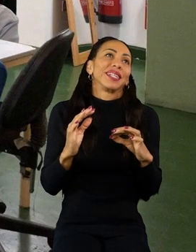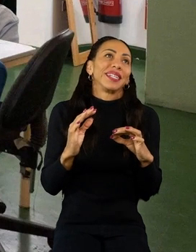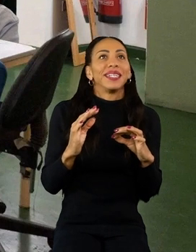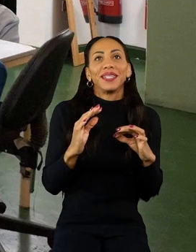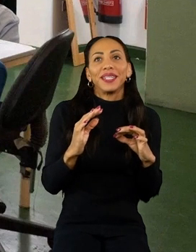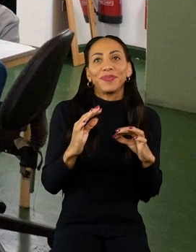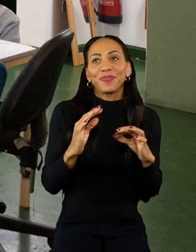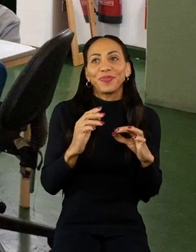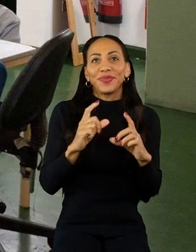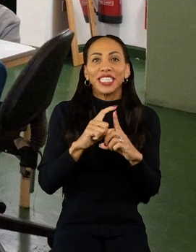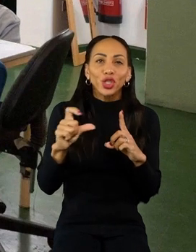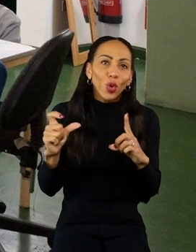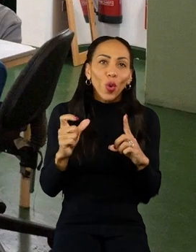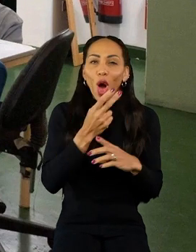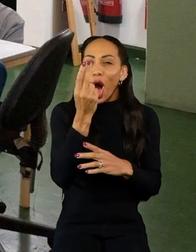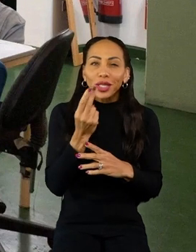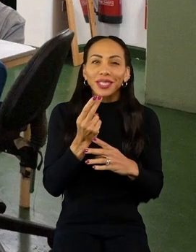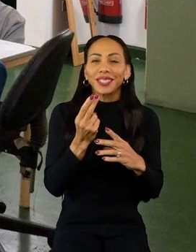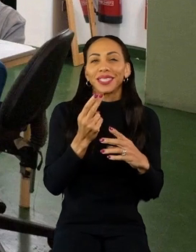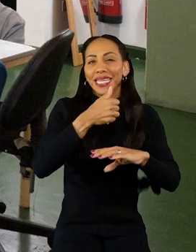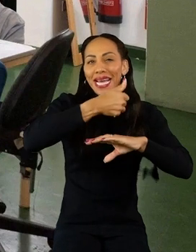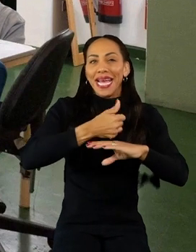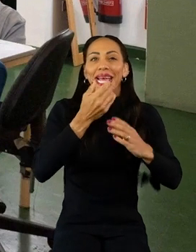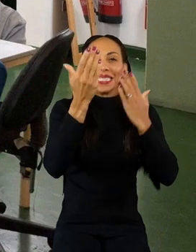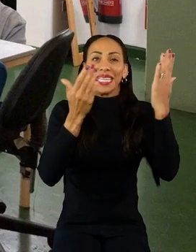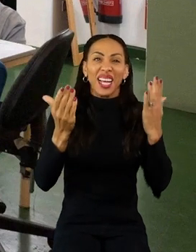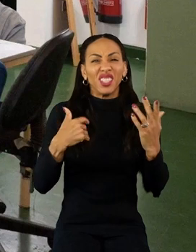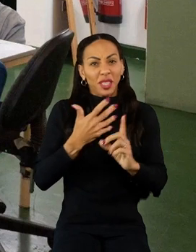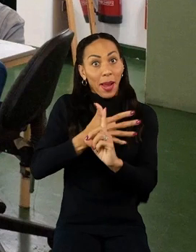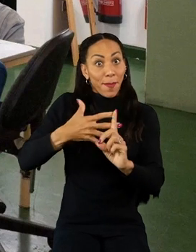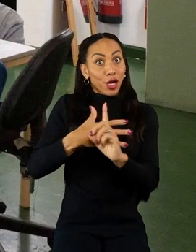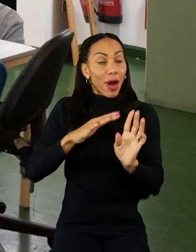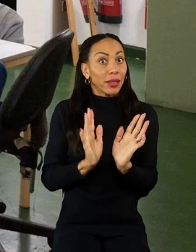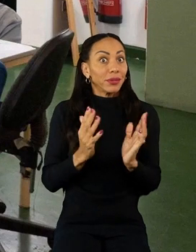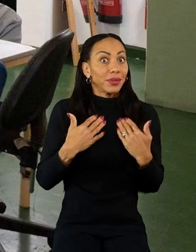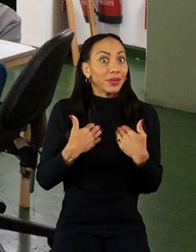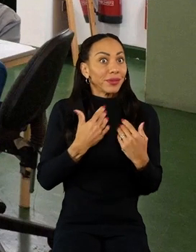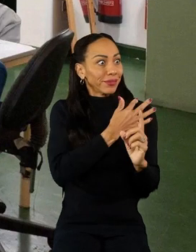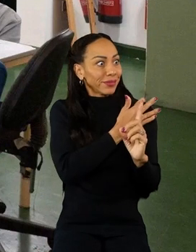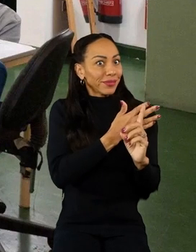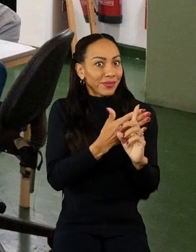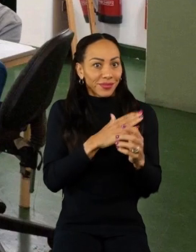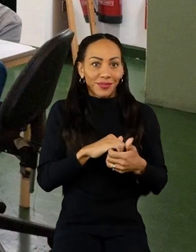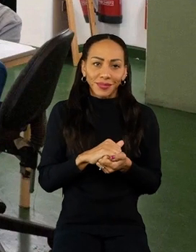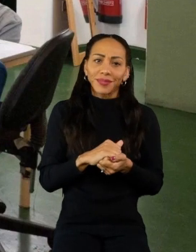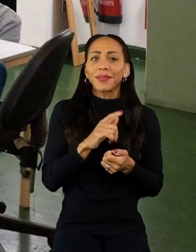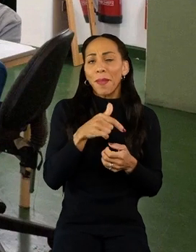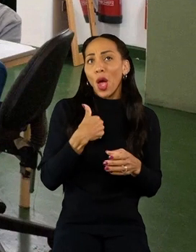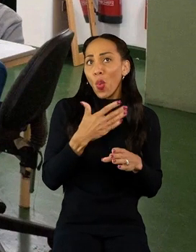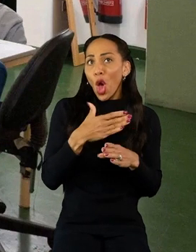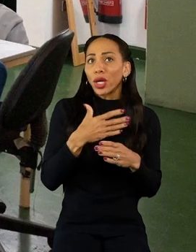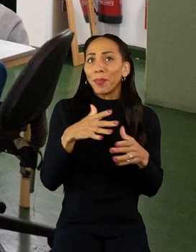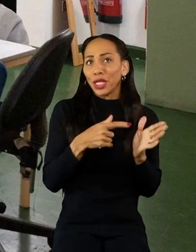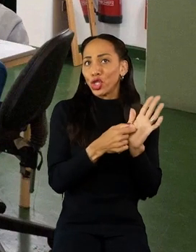digital performance, arts installation, video installation work. And that's really where a lot of my background comes from.